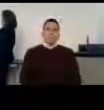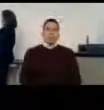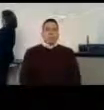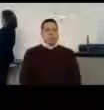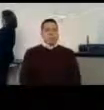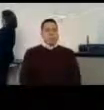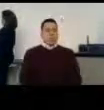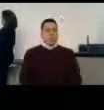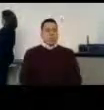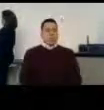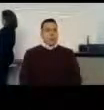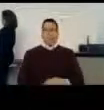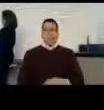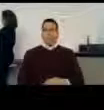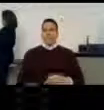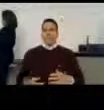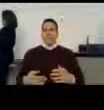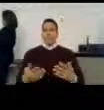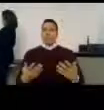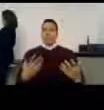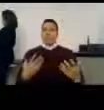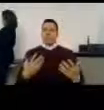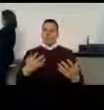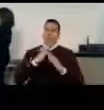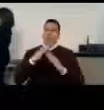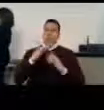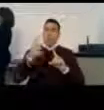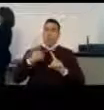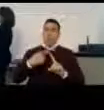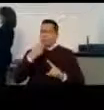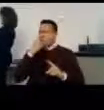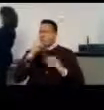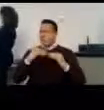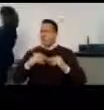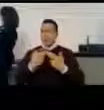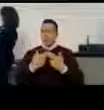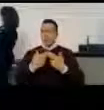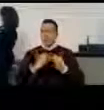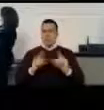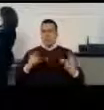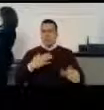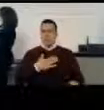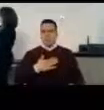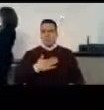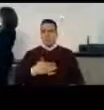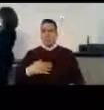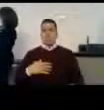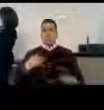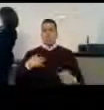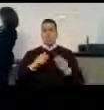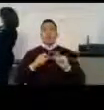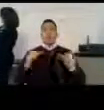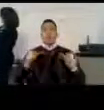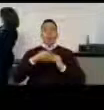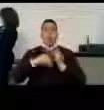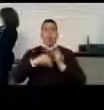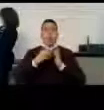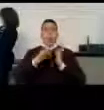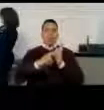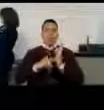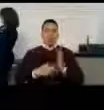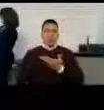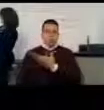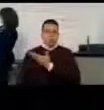I didn't want to spend too much time on my data points, but those are like the top ones. What I did do, can we go to the next slide, please, is I put the research up